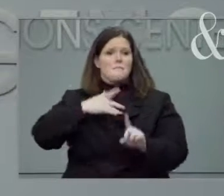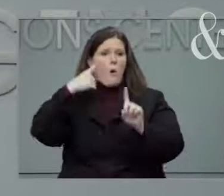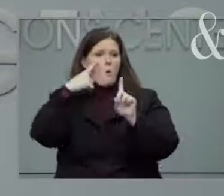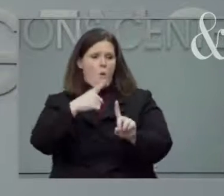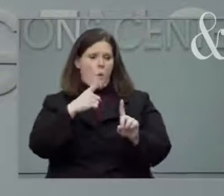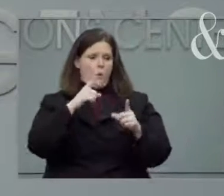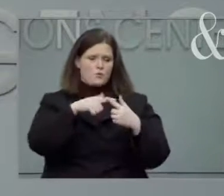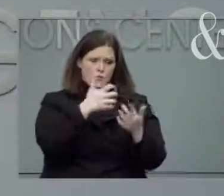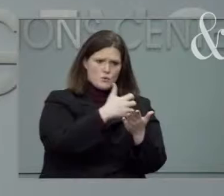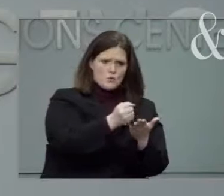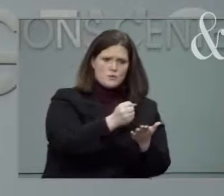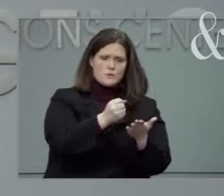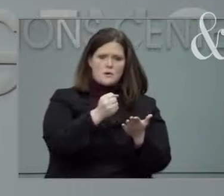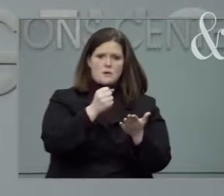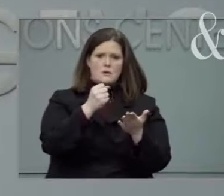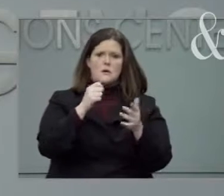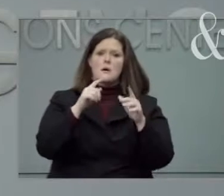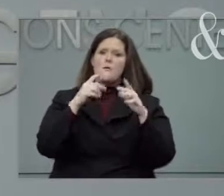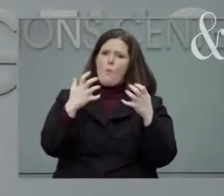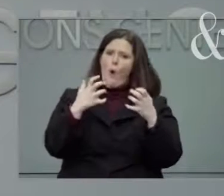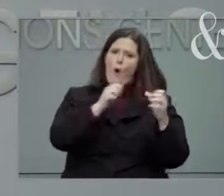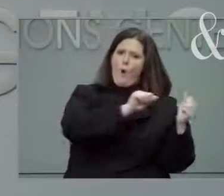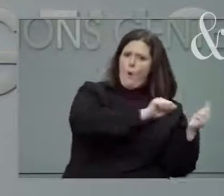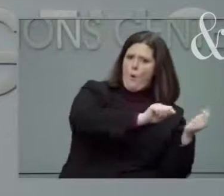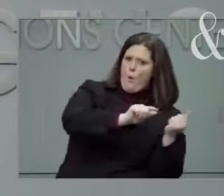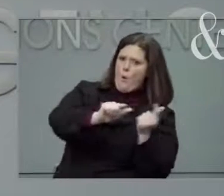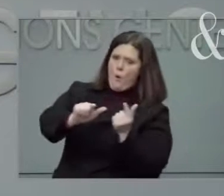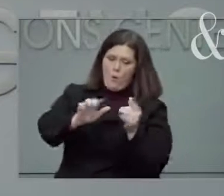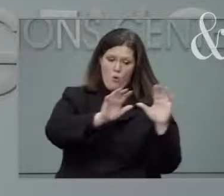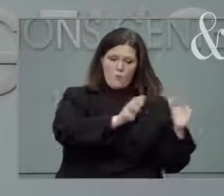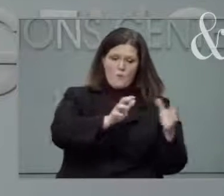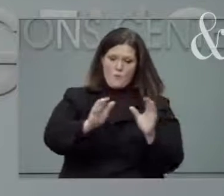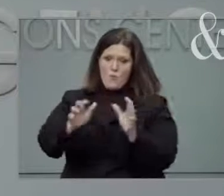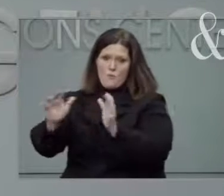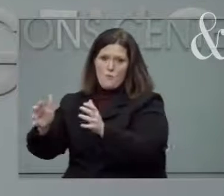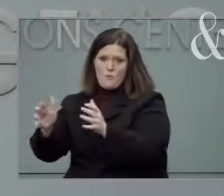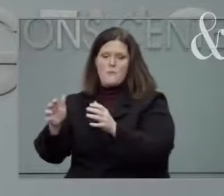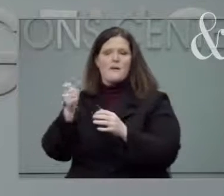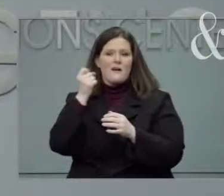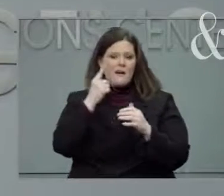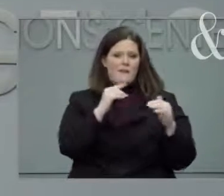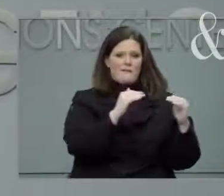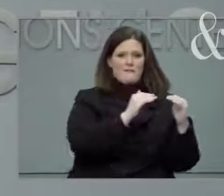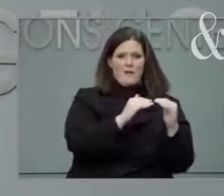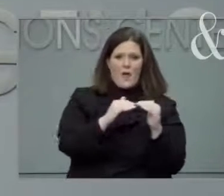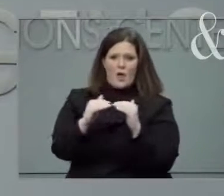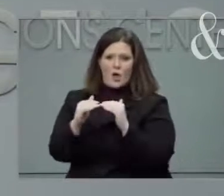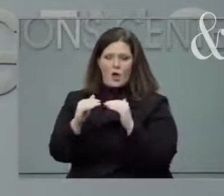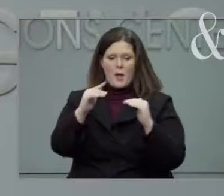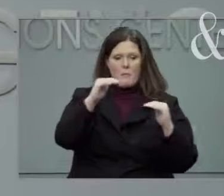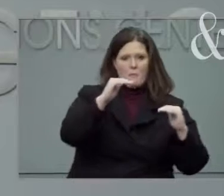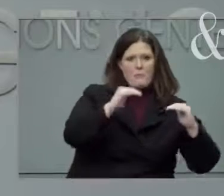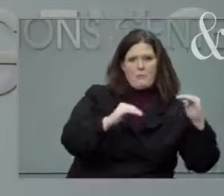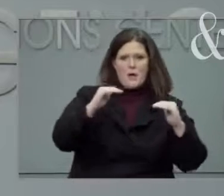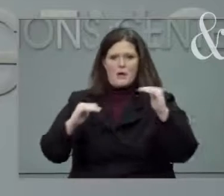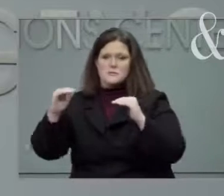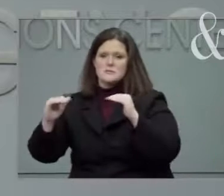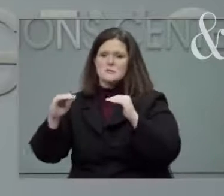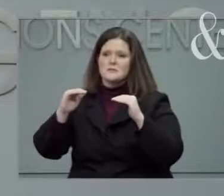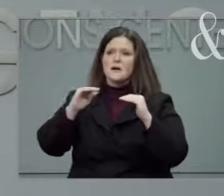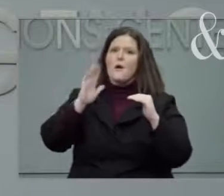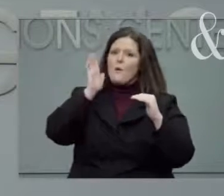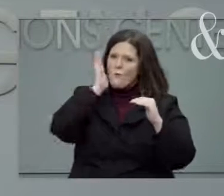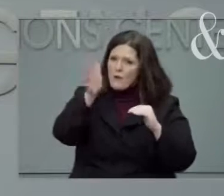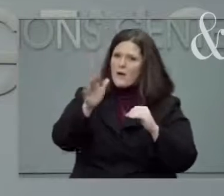in those categories gets a vaccine and get that quickly and equitably, but it's going to take us some time because the supply is